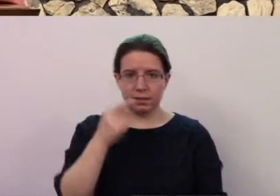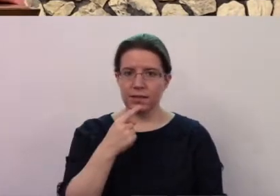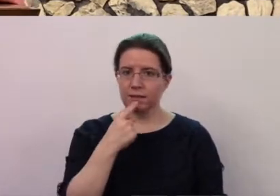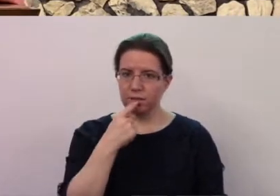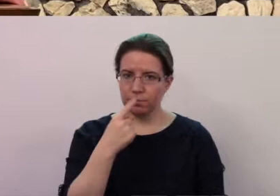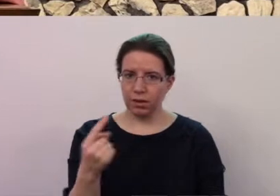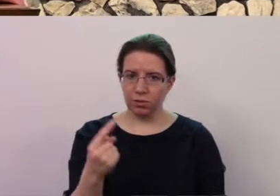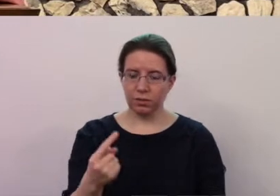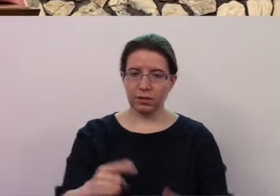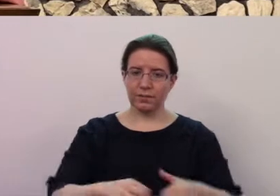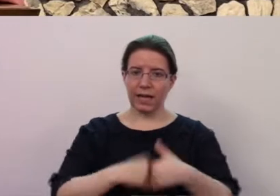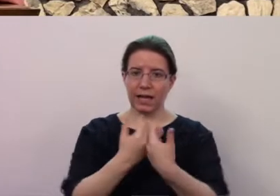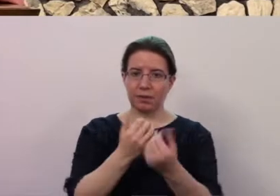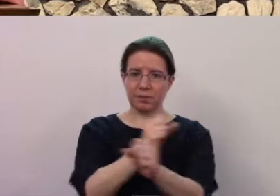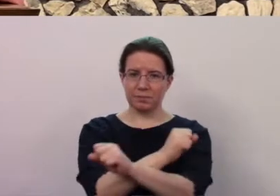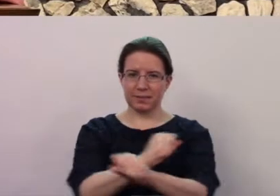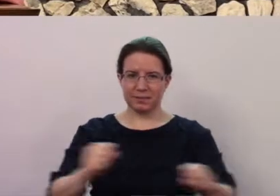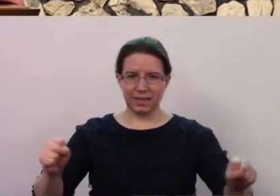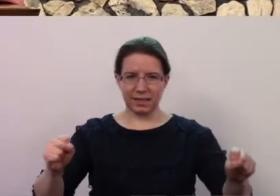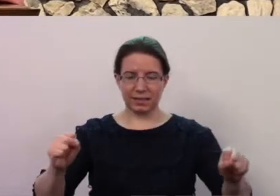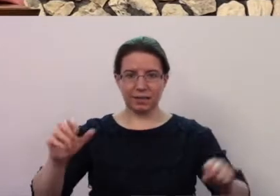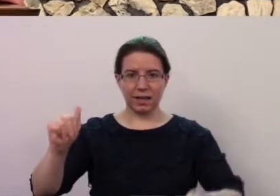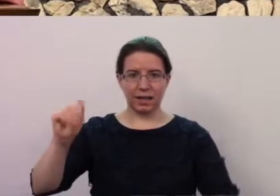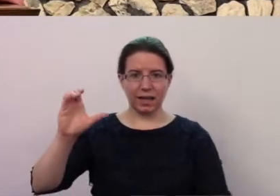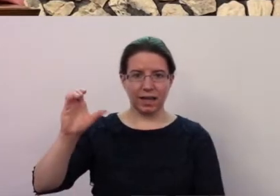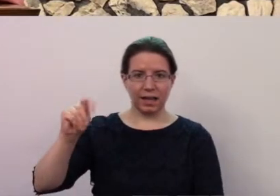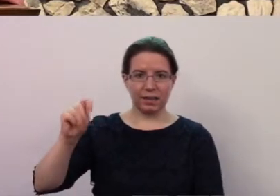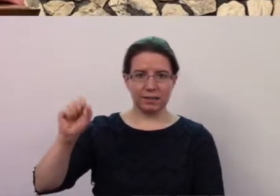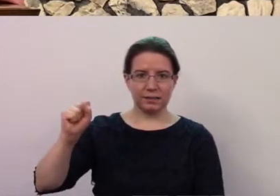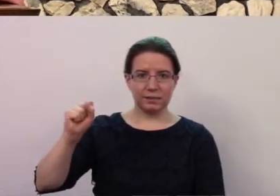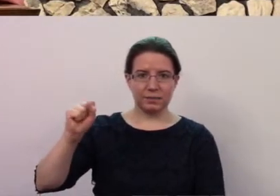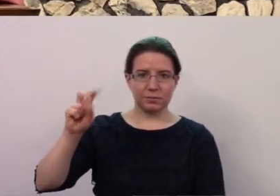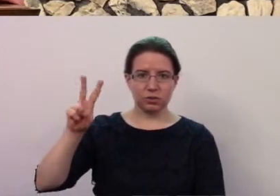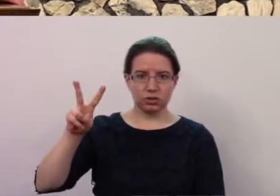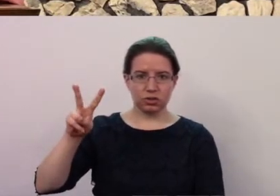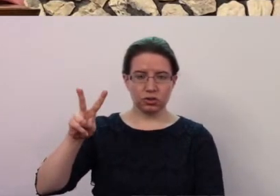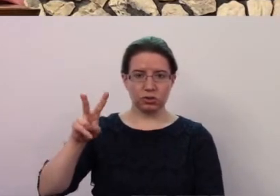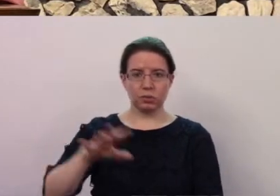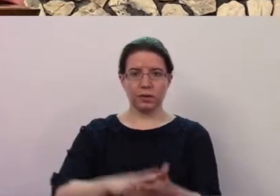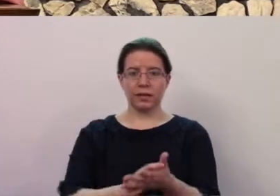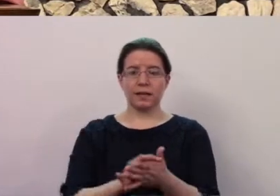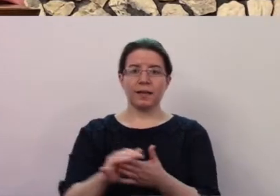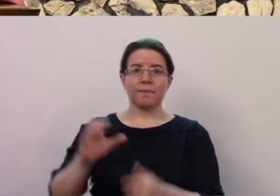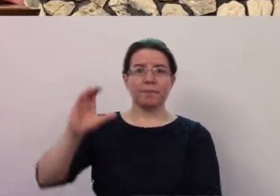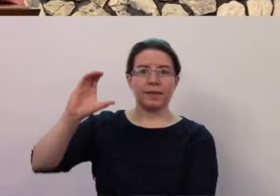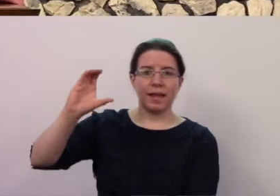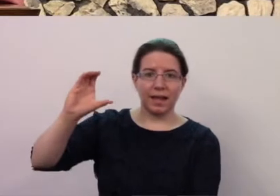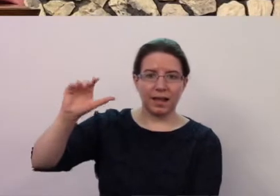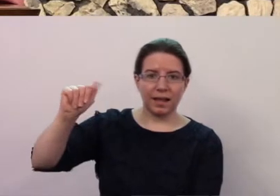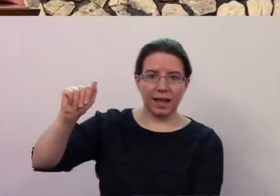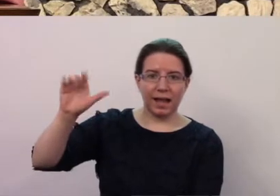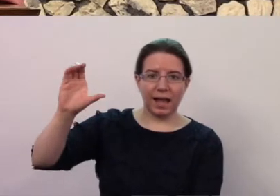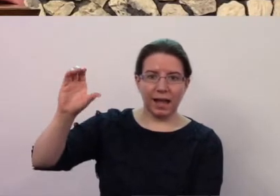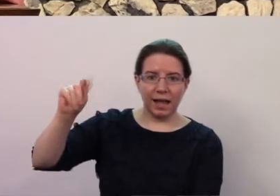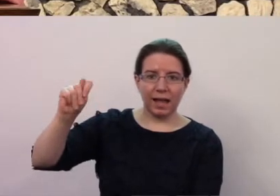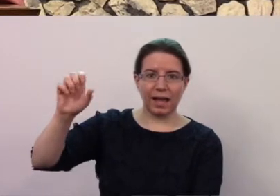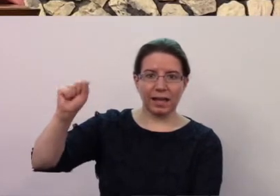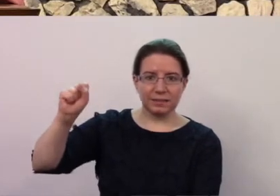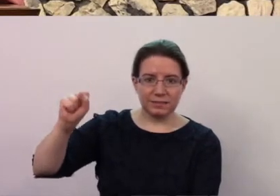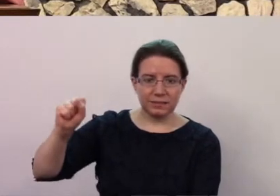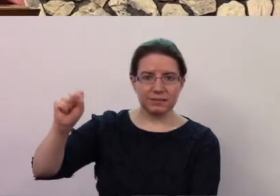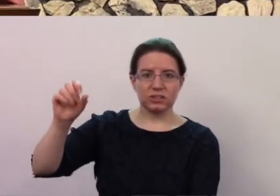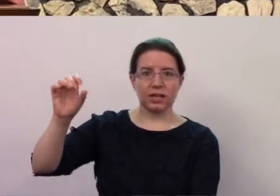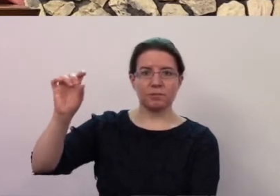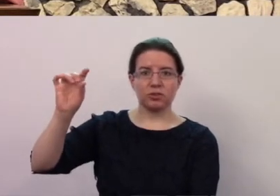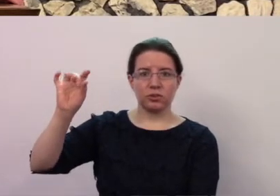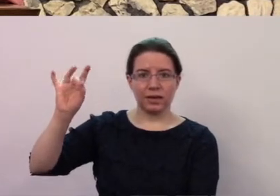him in Matthew 16, to open the door of salvation for the Jews in Acts chapter 2, and the Samaritan in Acts chapter